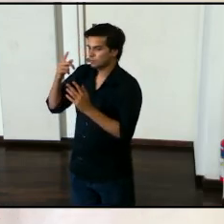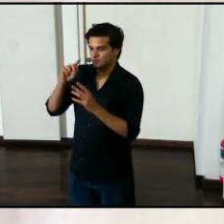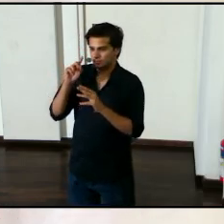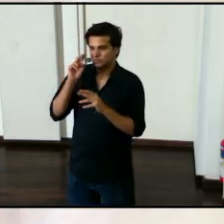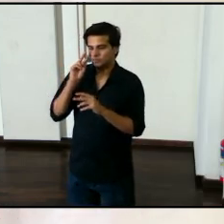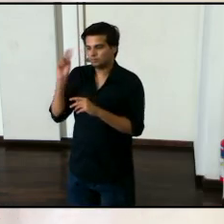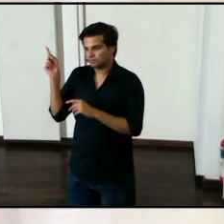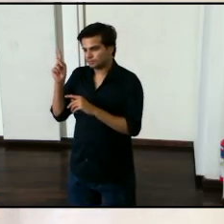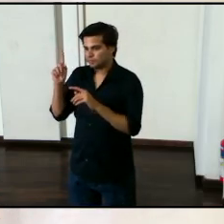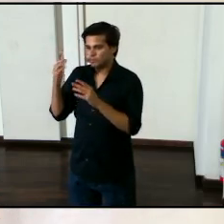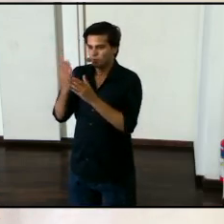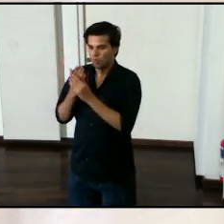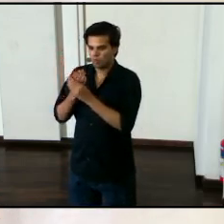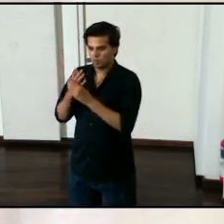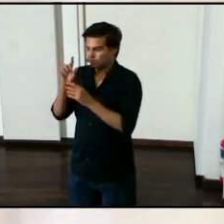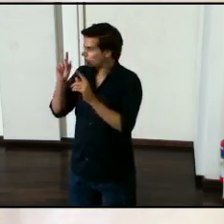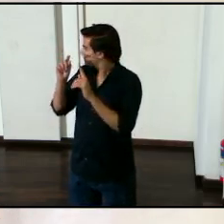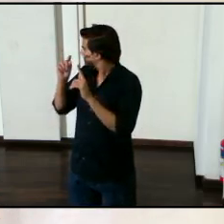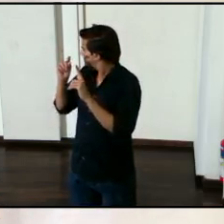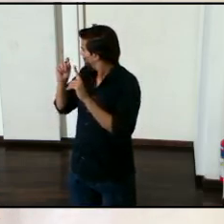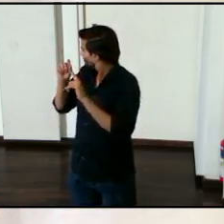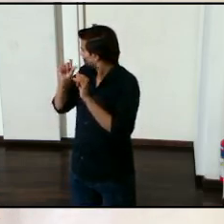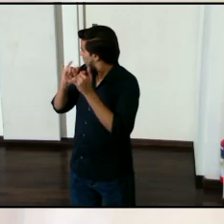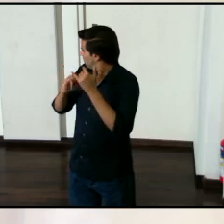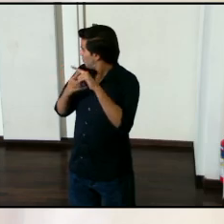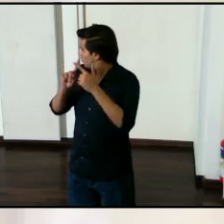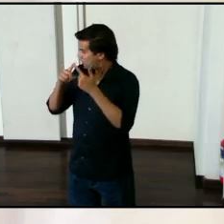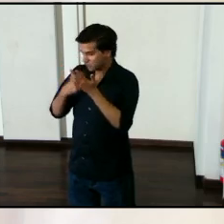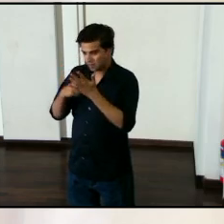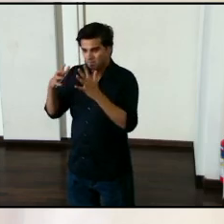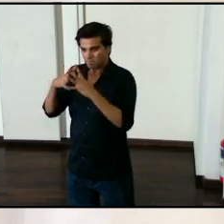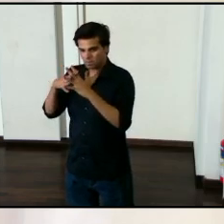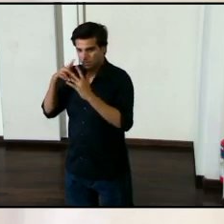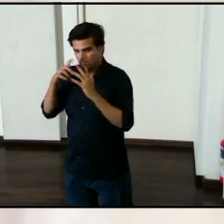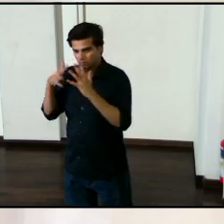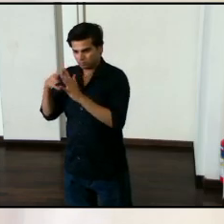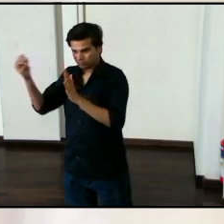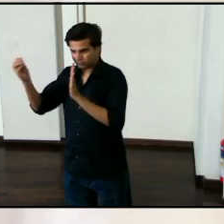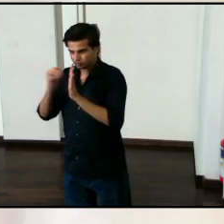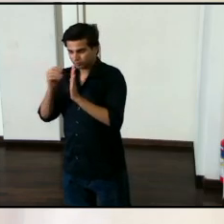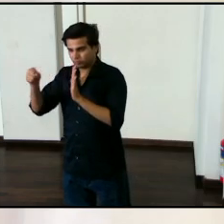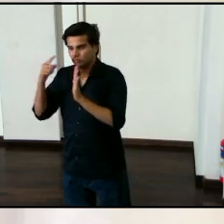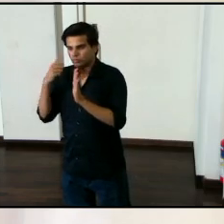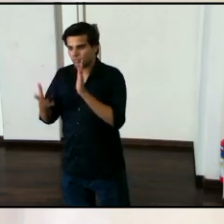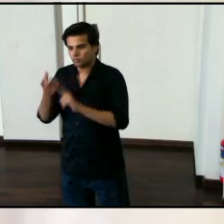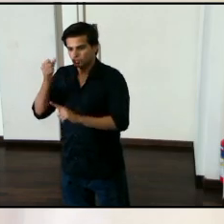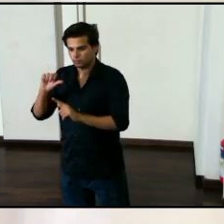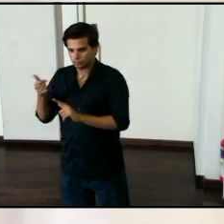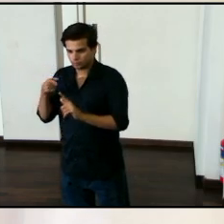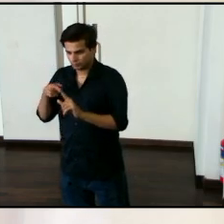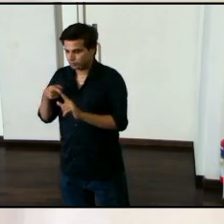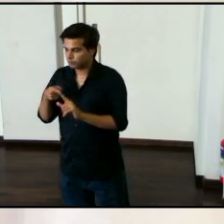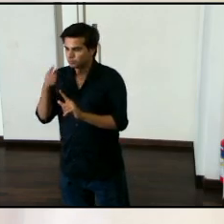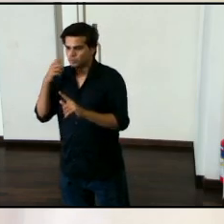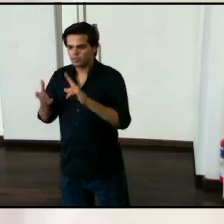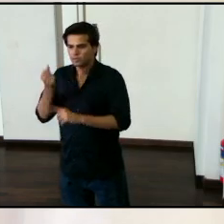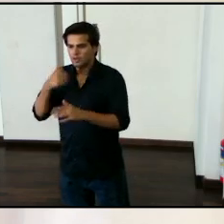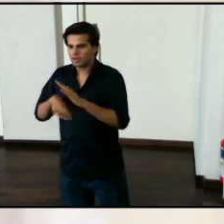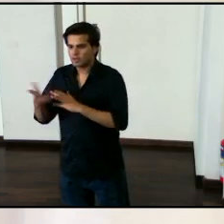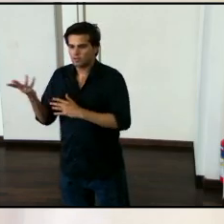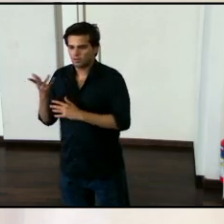put poster women into your Google searches and so on and so forth, you will find